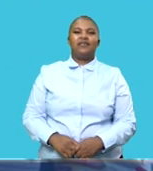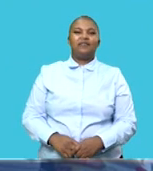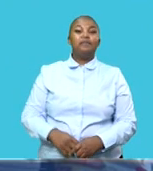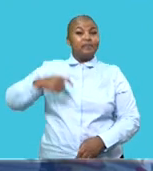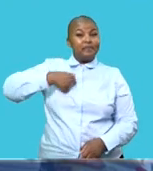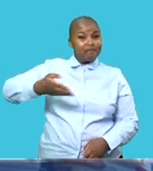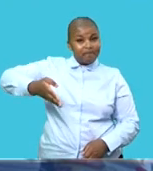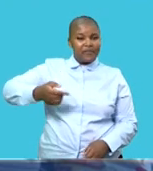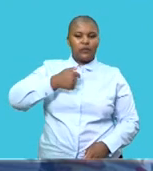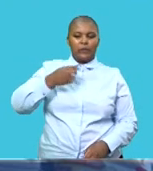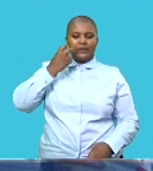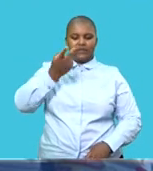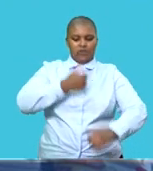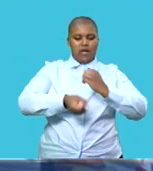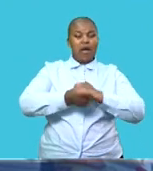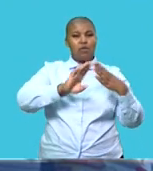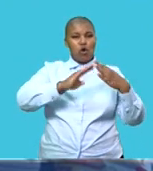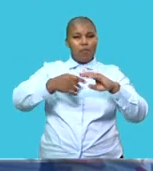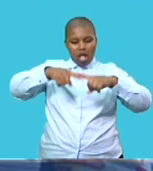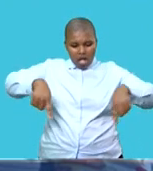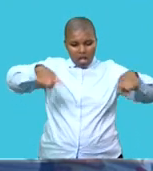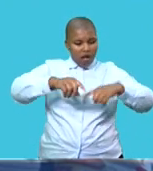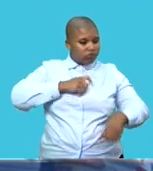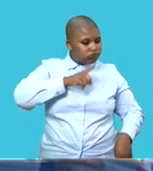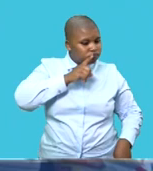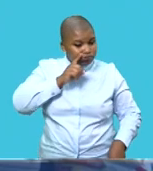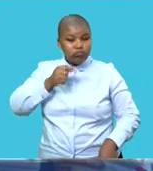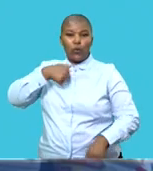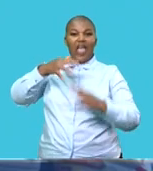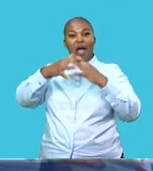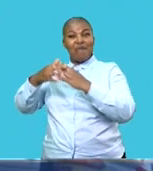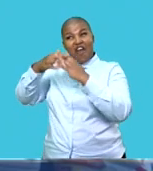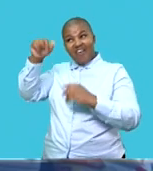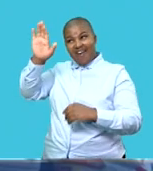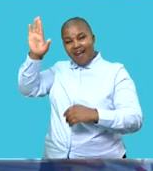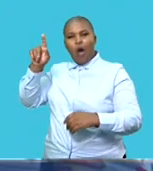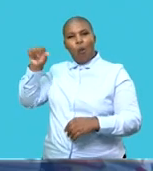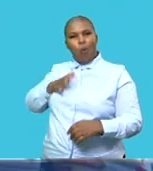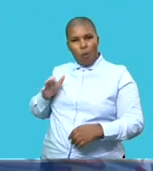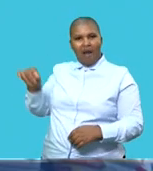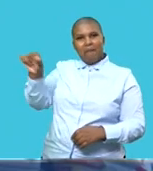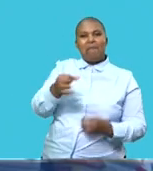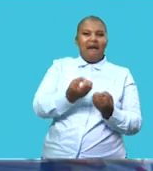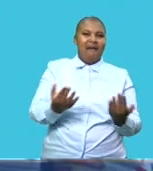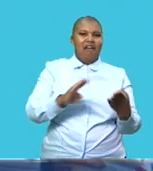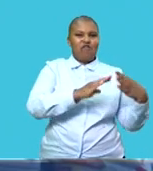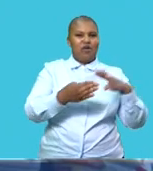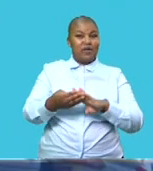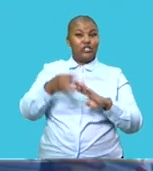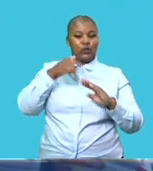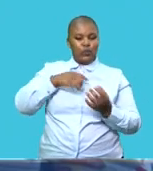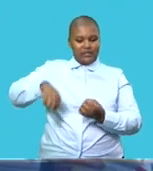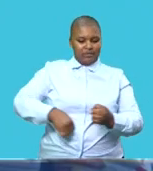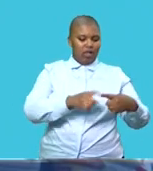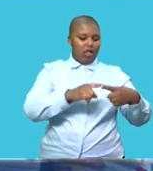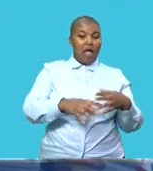here, we see what's going on in the community, and us in America, we like to give back, and we've had develop a special bond with Lungi